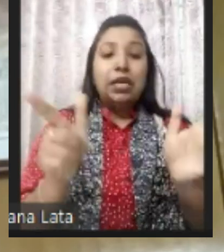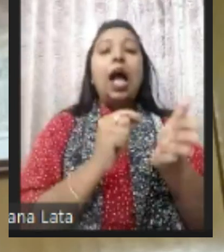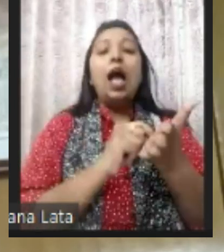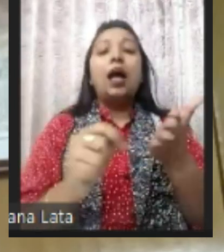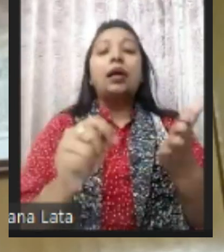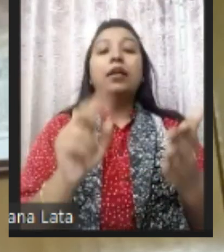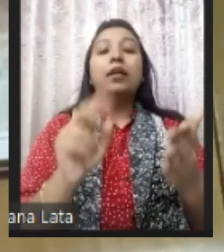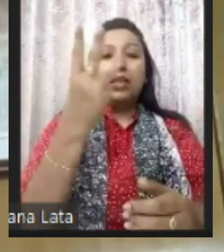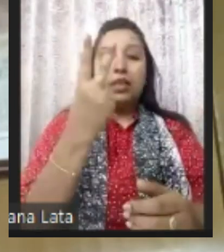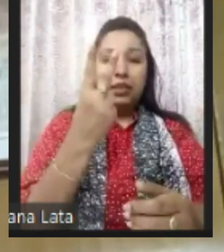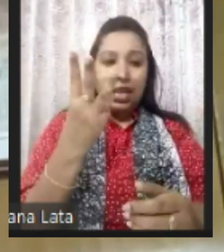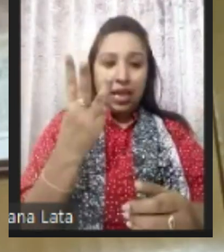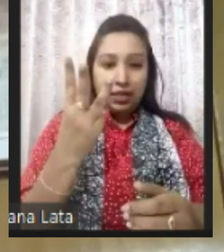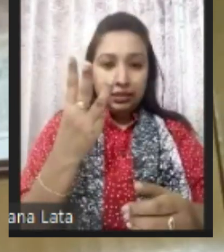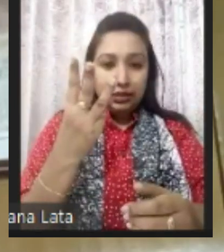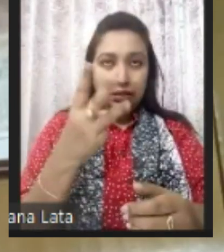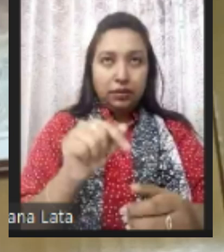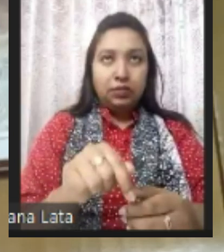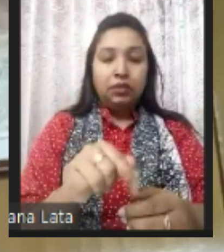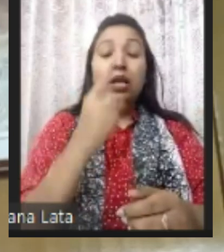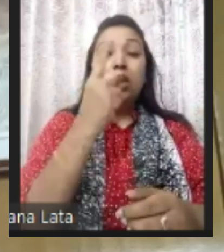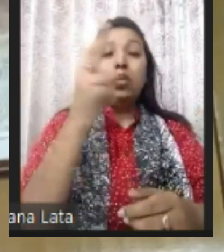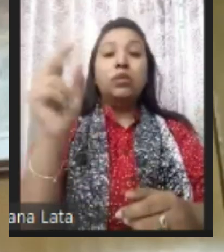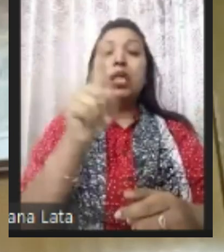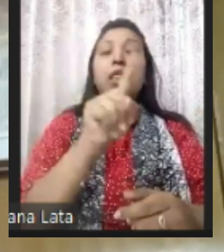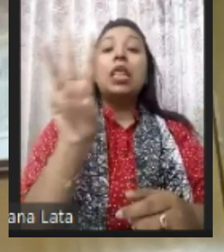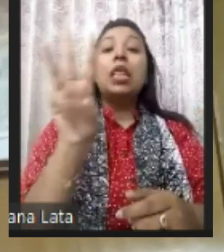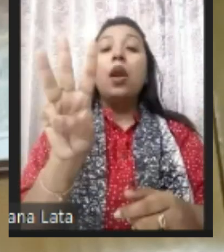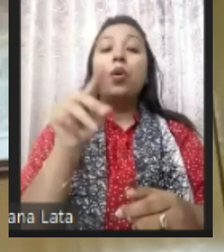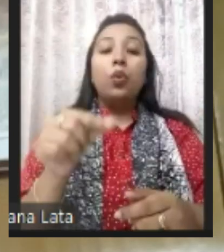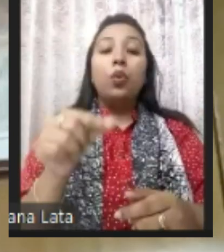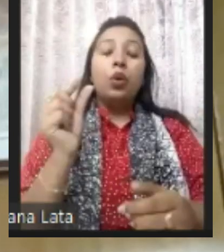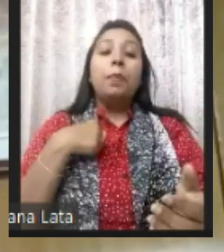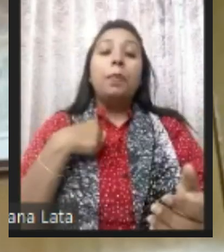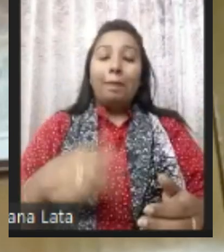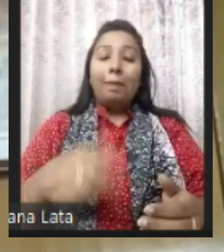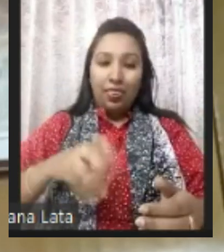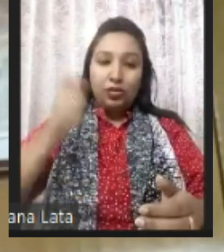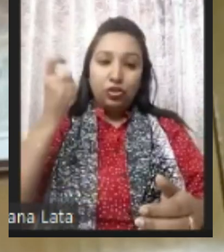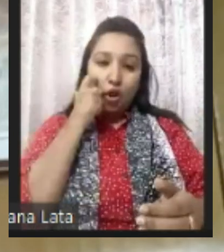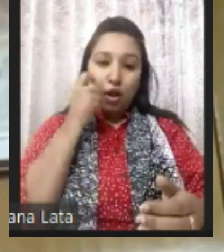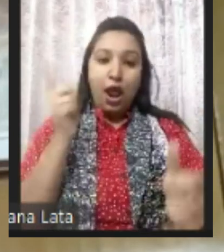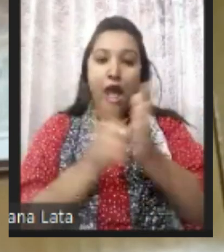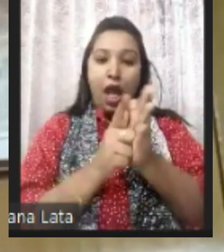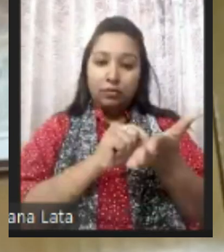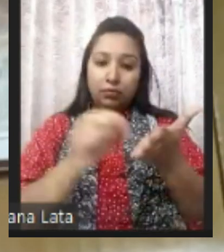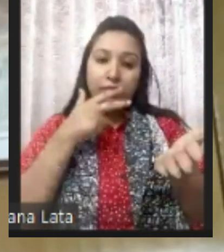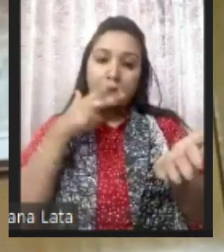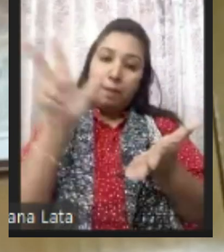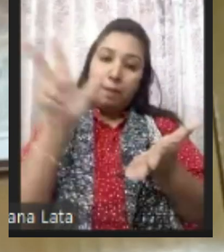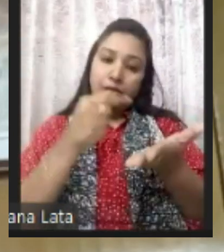2013 to ensure the rights and overall development of the persons with disabilities, where the issue of the inclusive